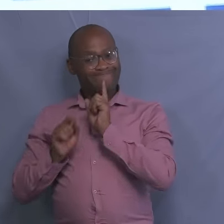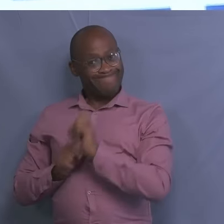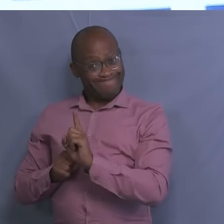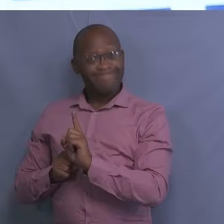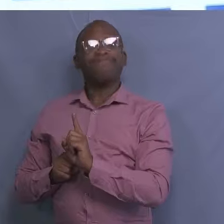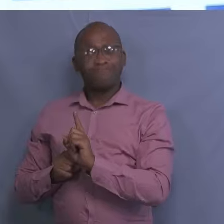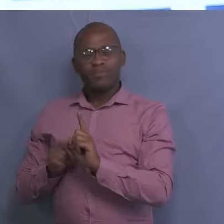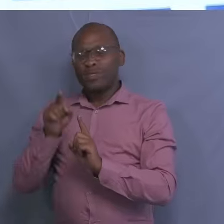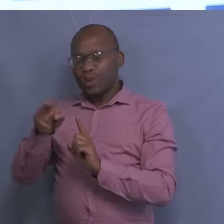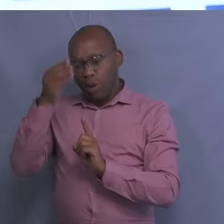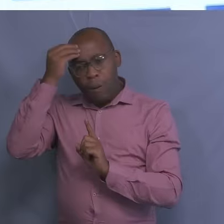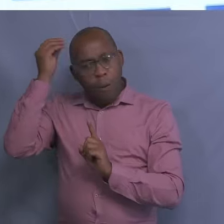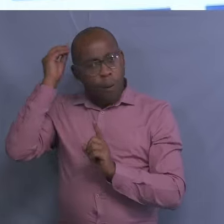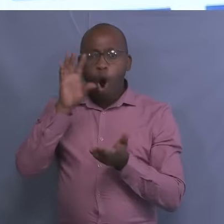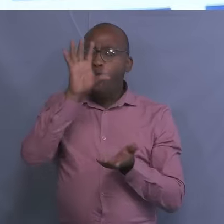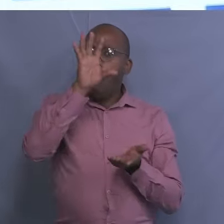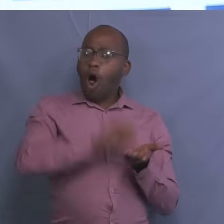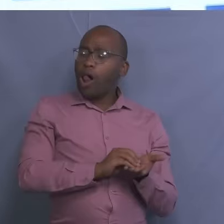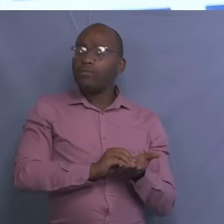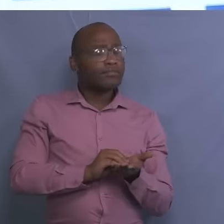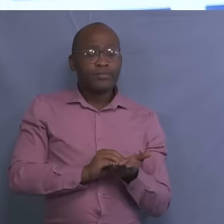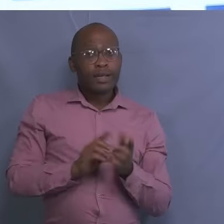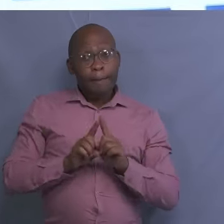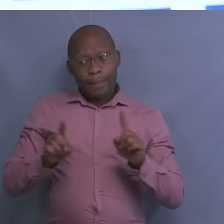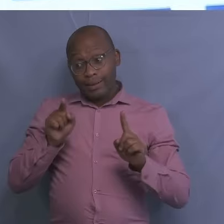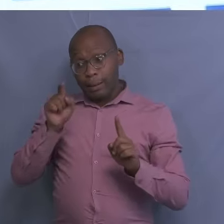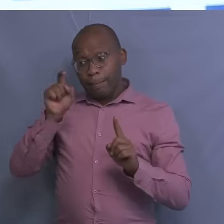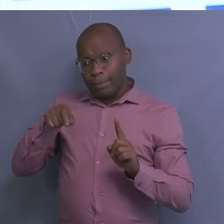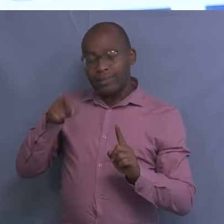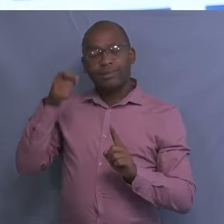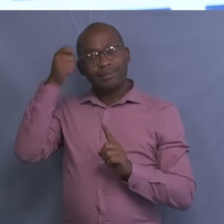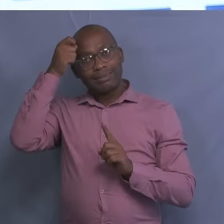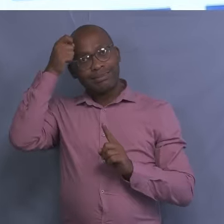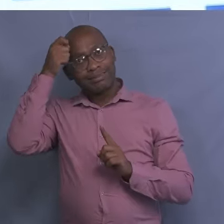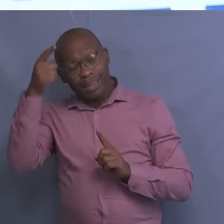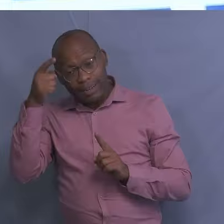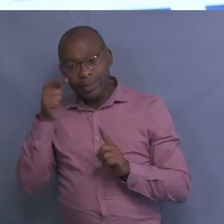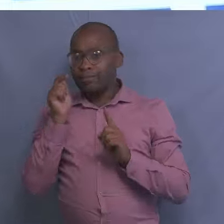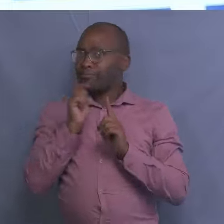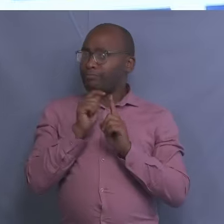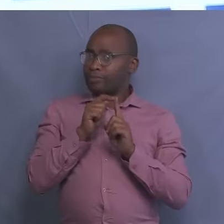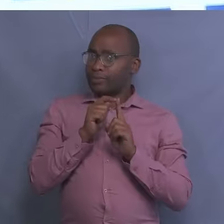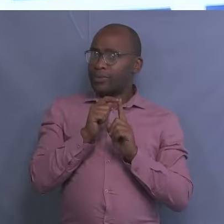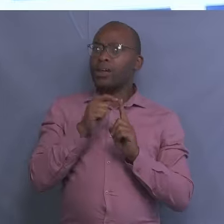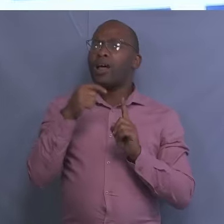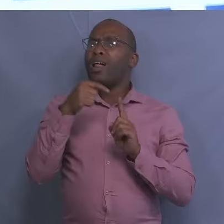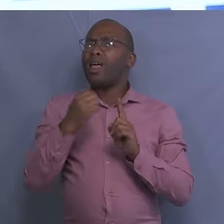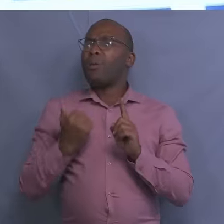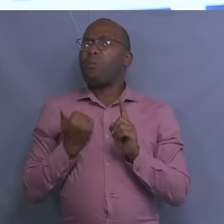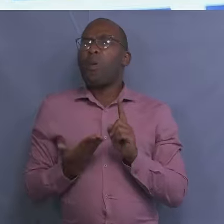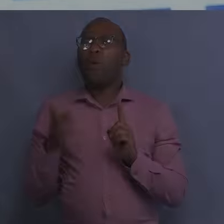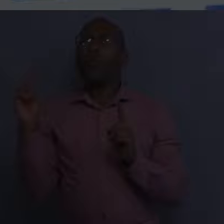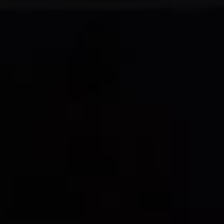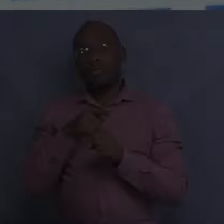to memorize that act, but we need to understand and have a full understanding of the provisions of the Basic